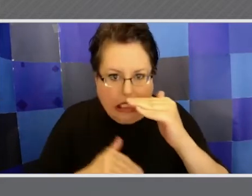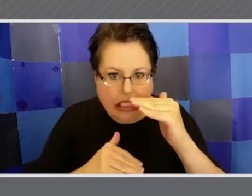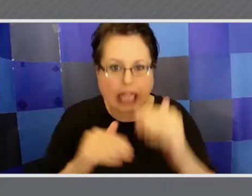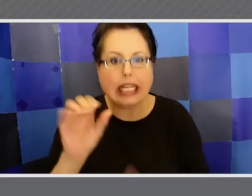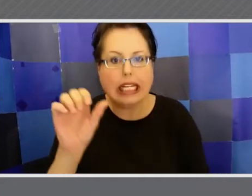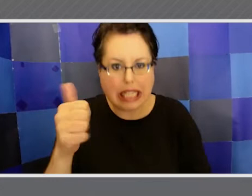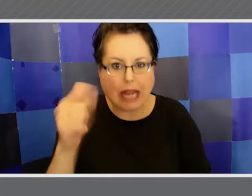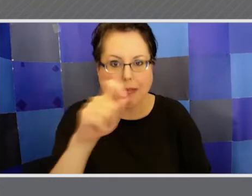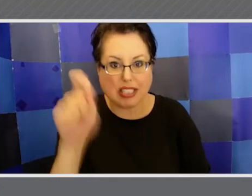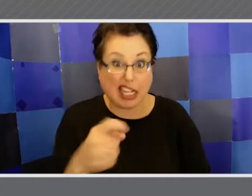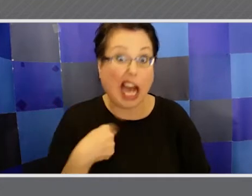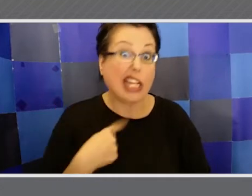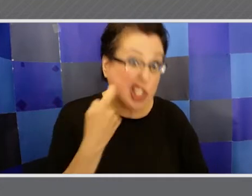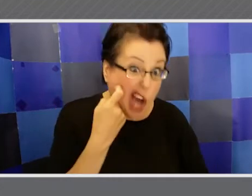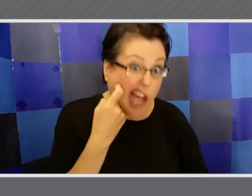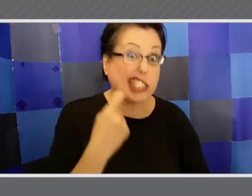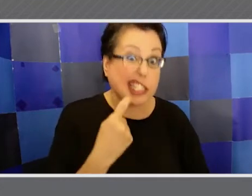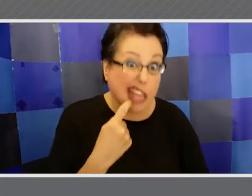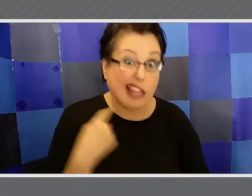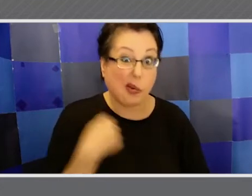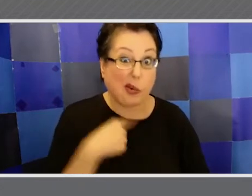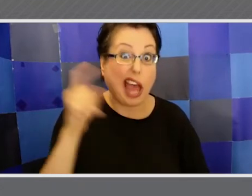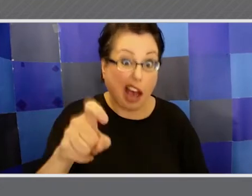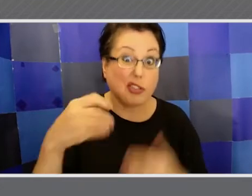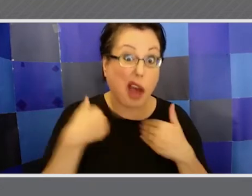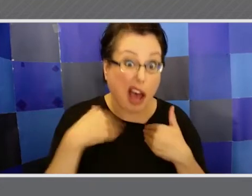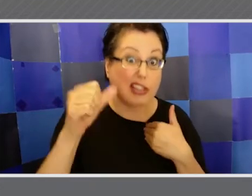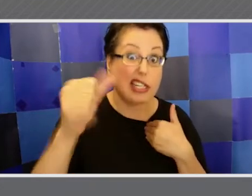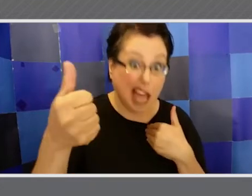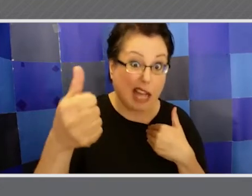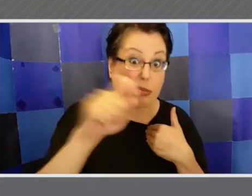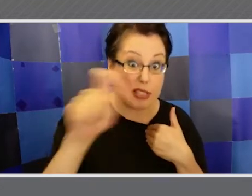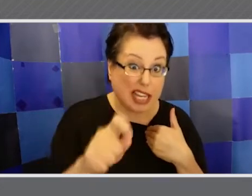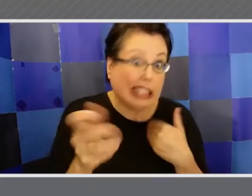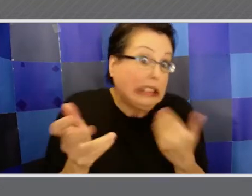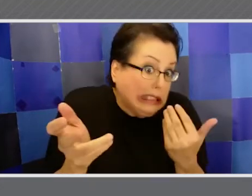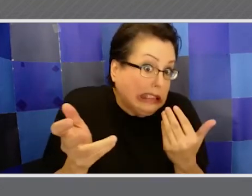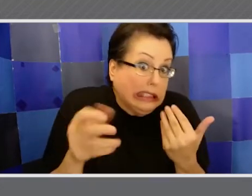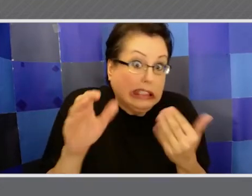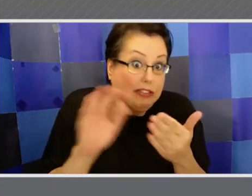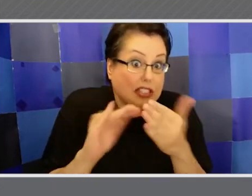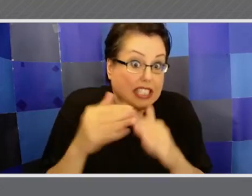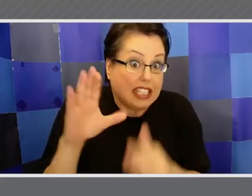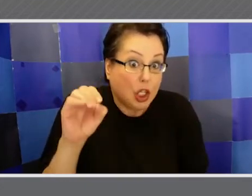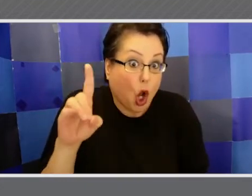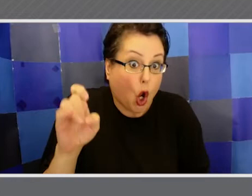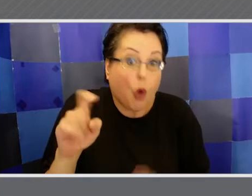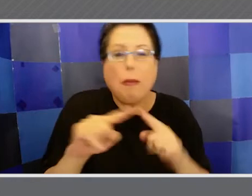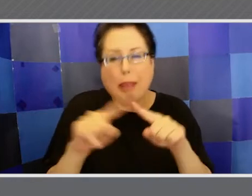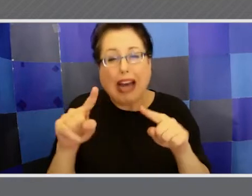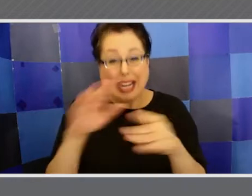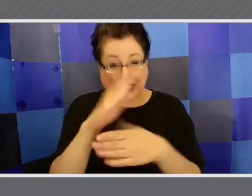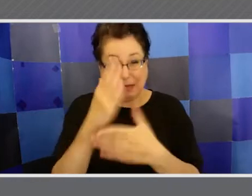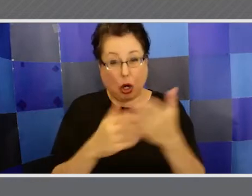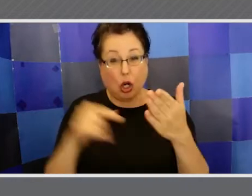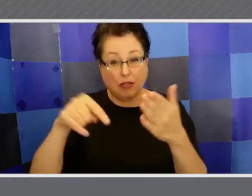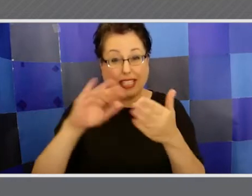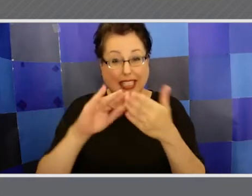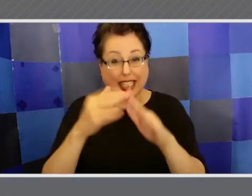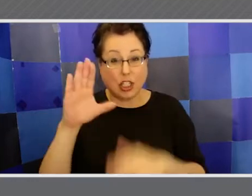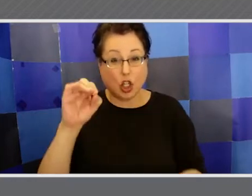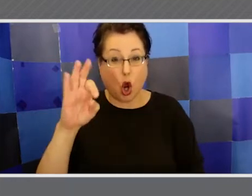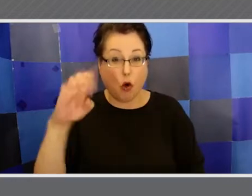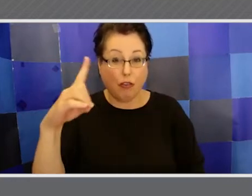know I just said that we have to have it at 10% in city code. However, as part of the city's COVID response,